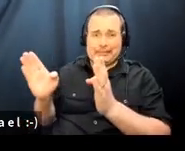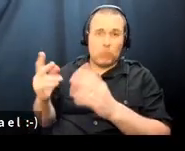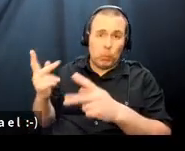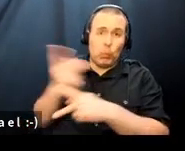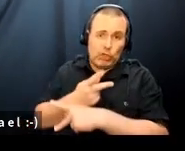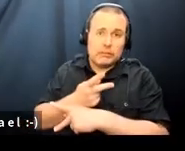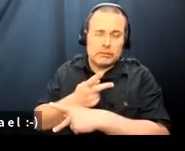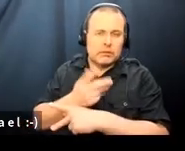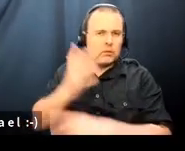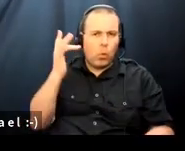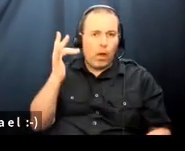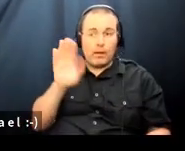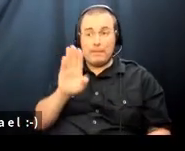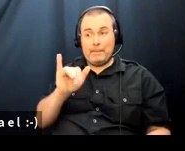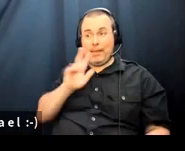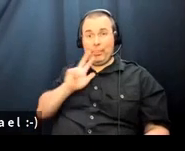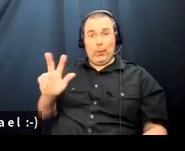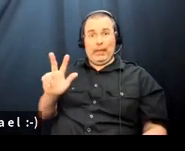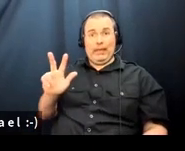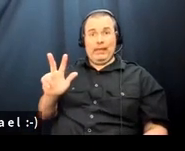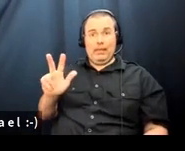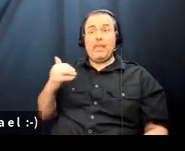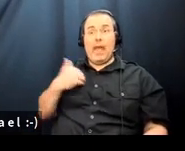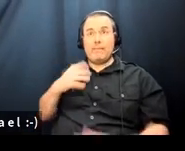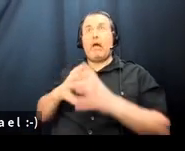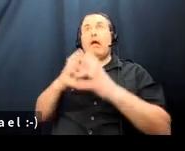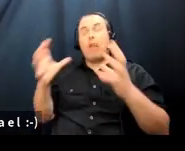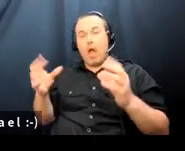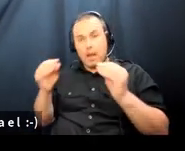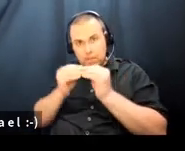because by 3, they have a lot more to say.